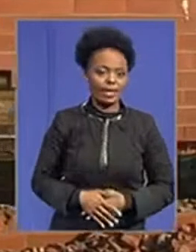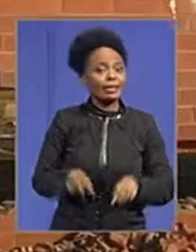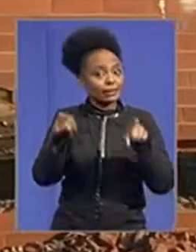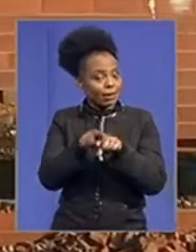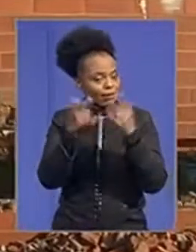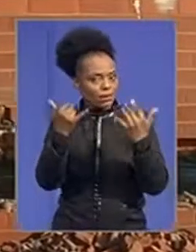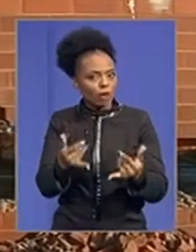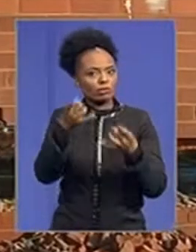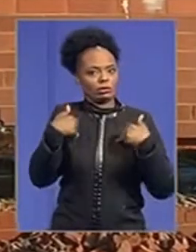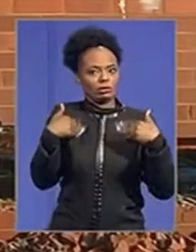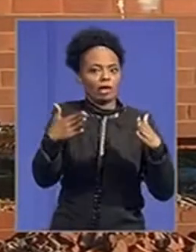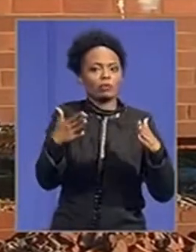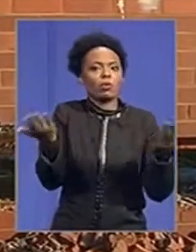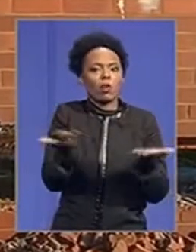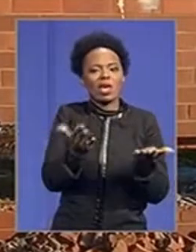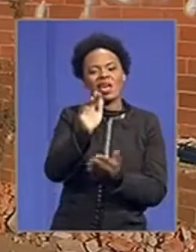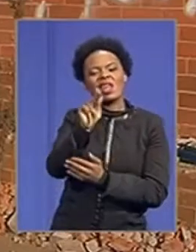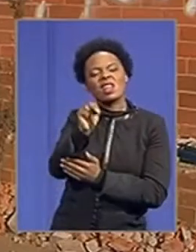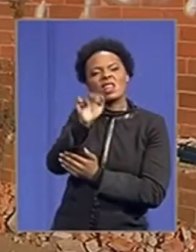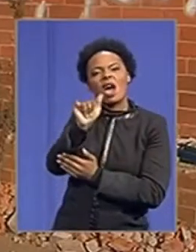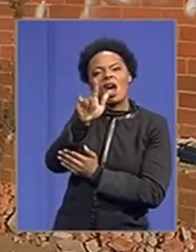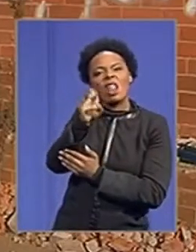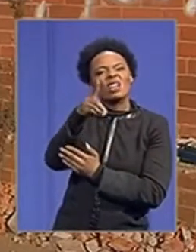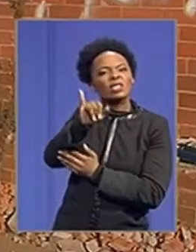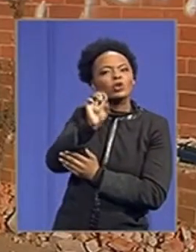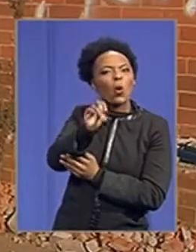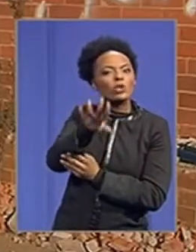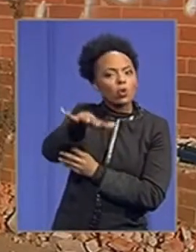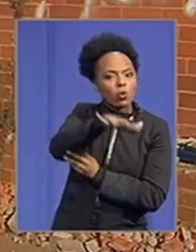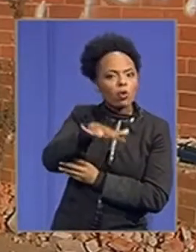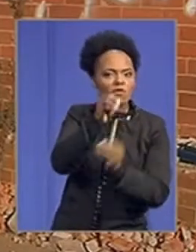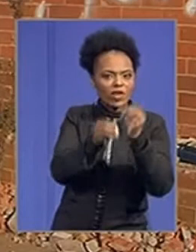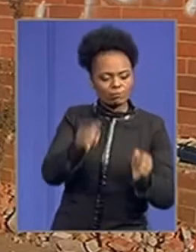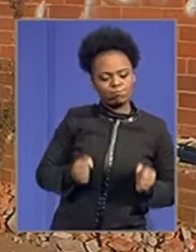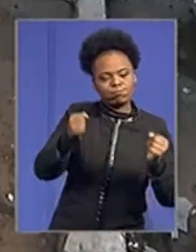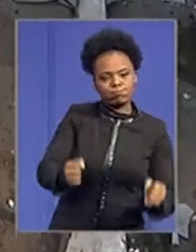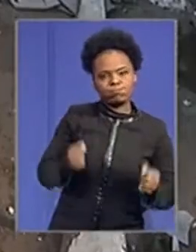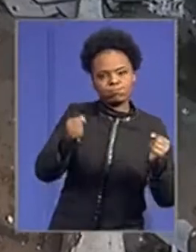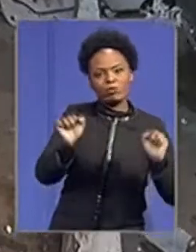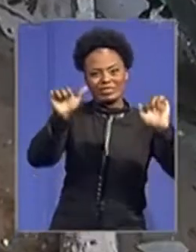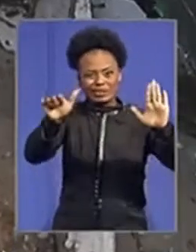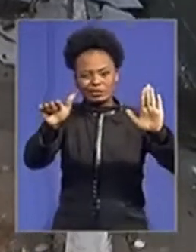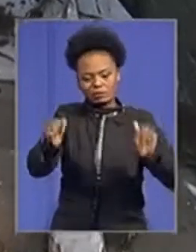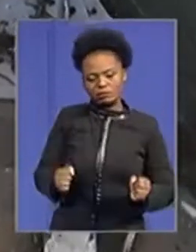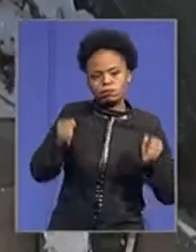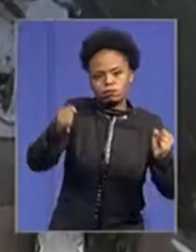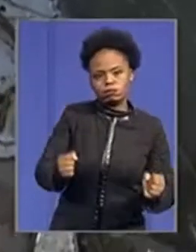our co-economic a for their